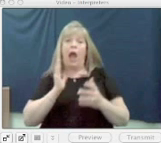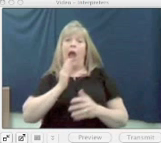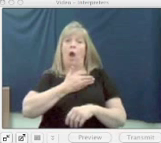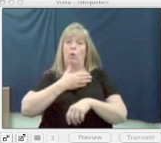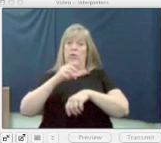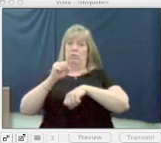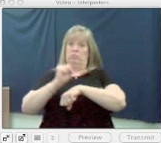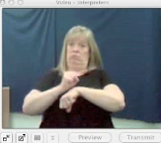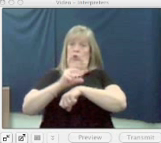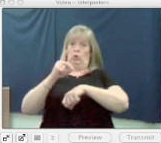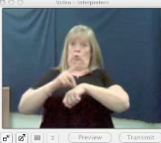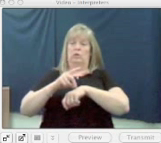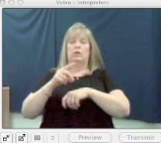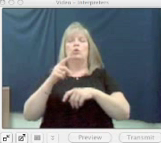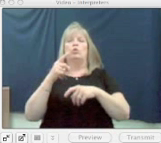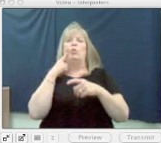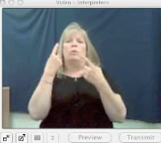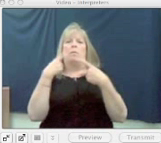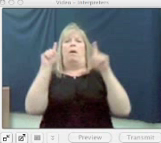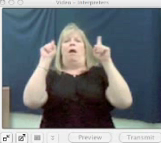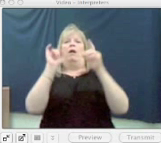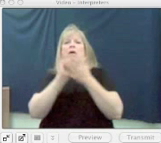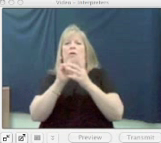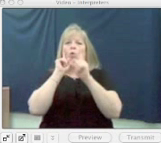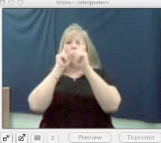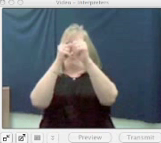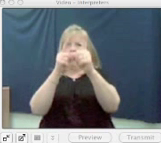never seek to work against it.